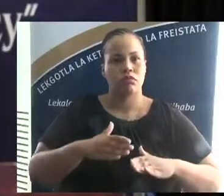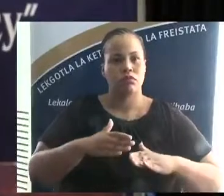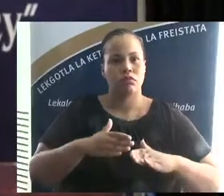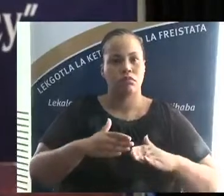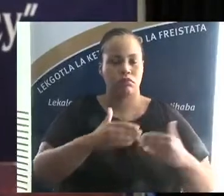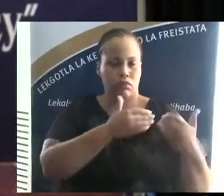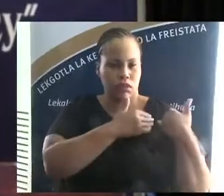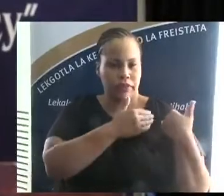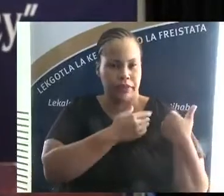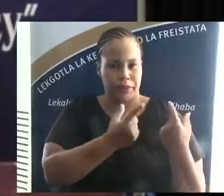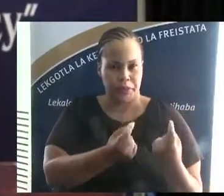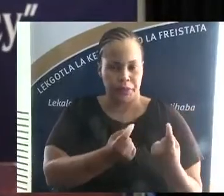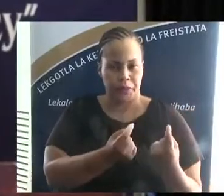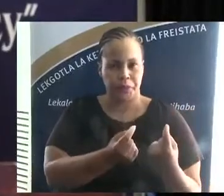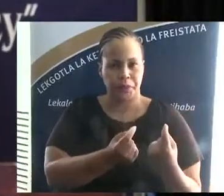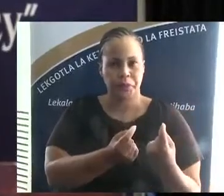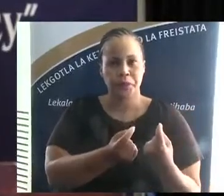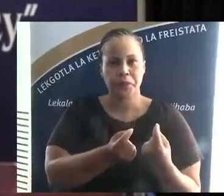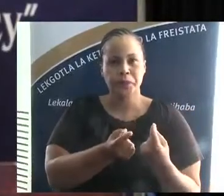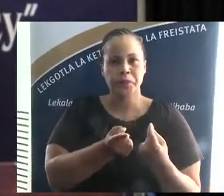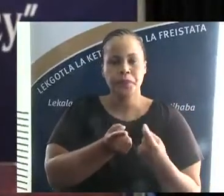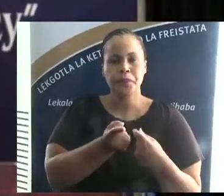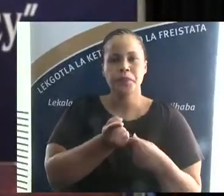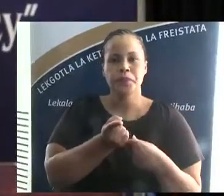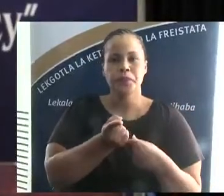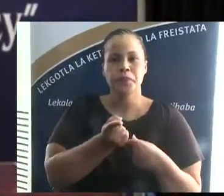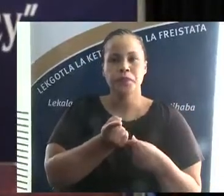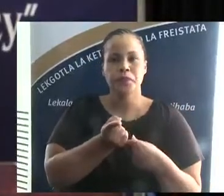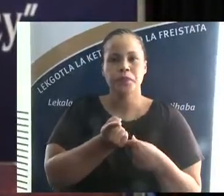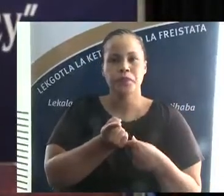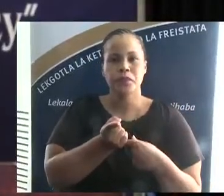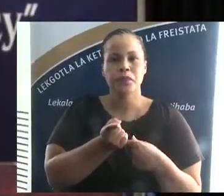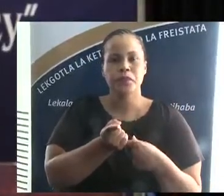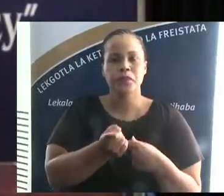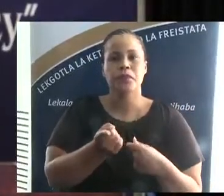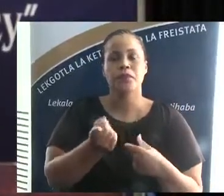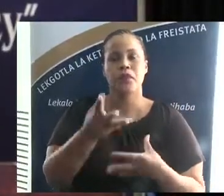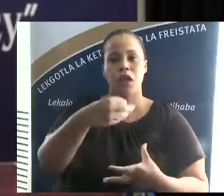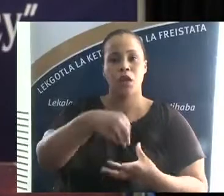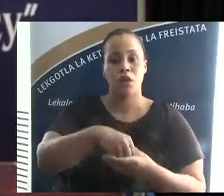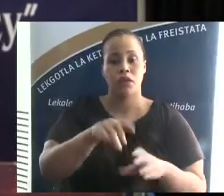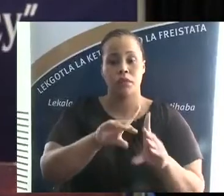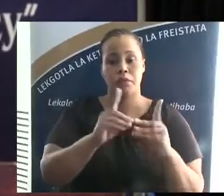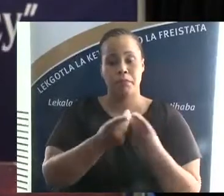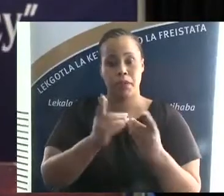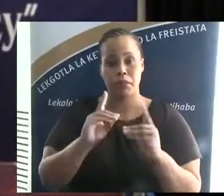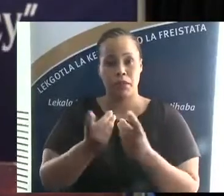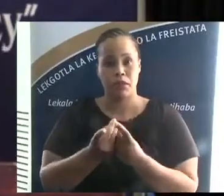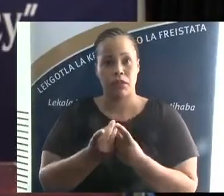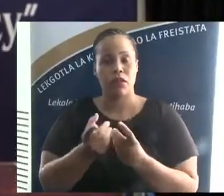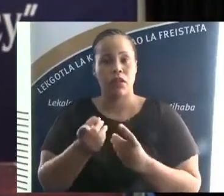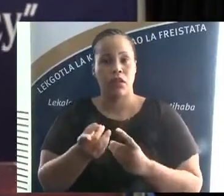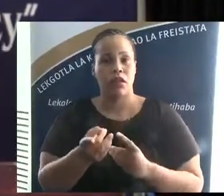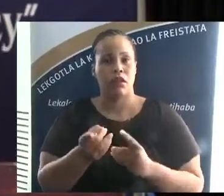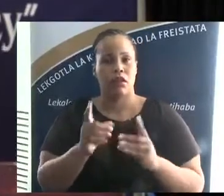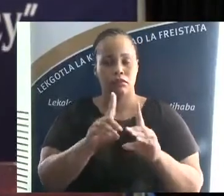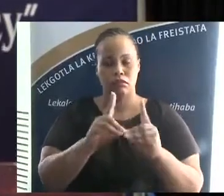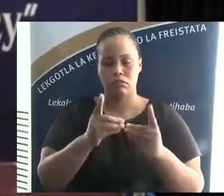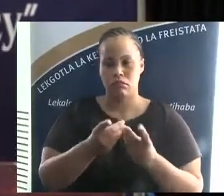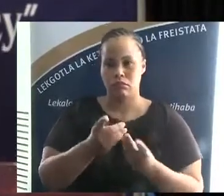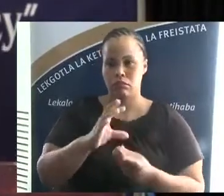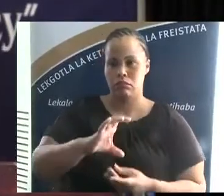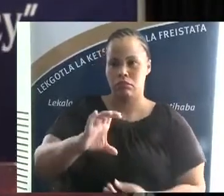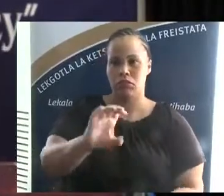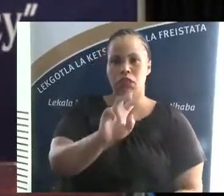the execution of the multiple mandates that fall within the scope of this department is supported by a budget allocation